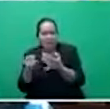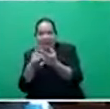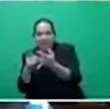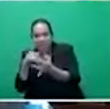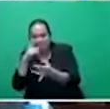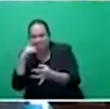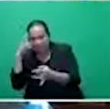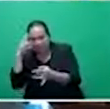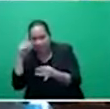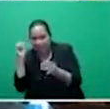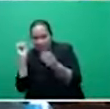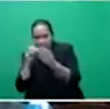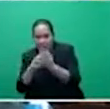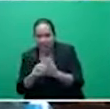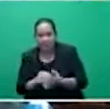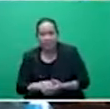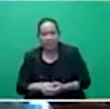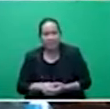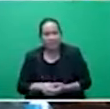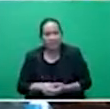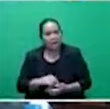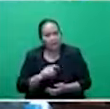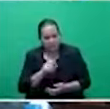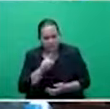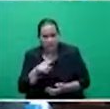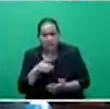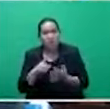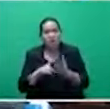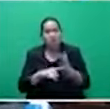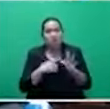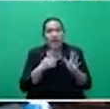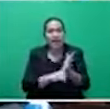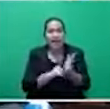If Honourable Charles Singarara,